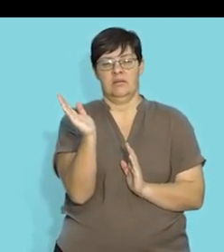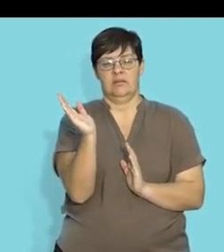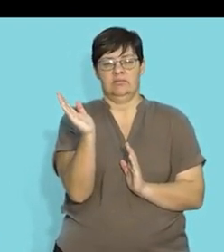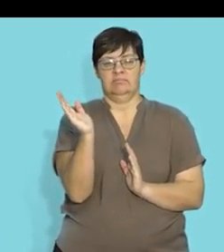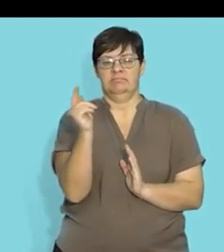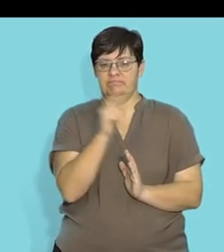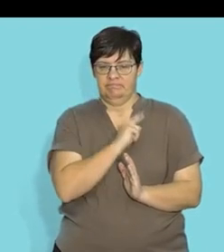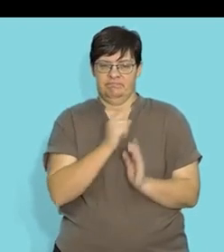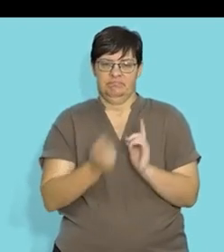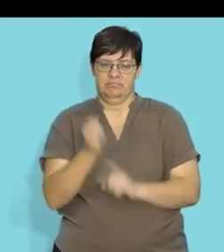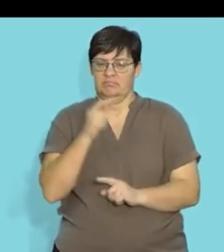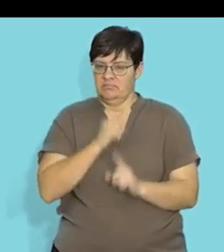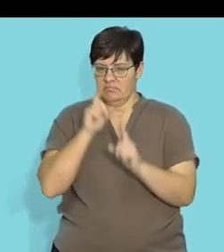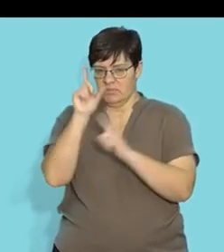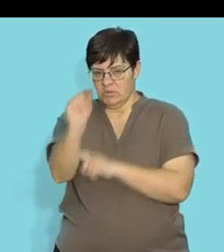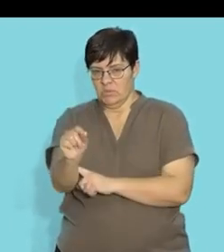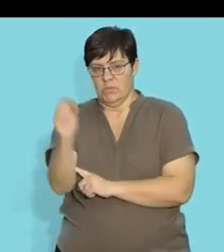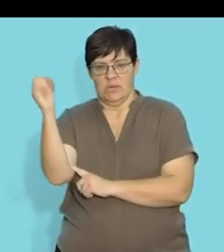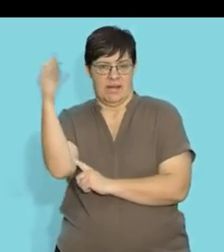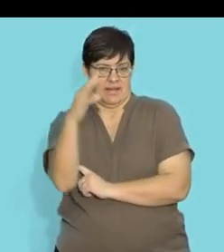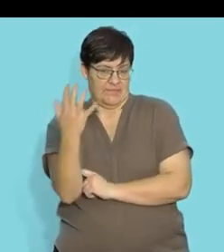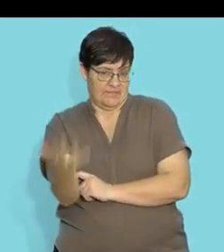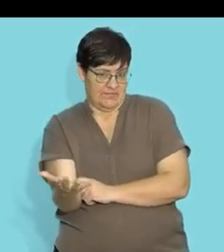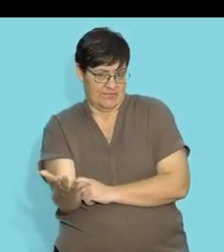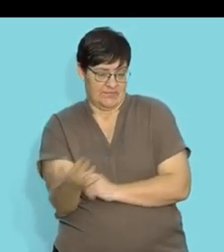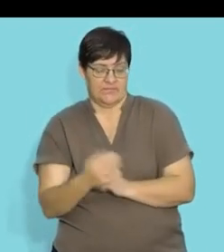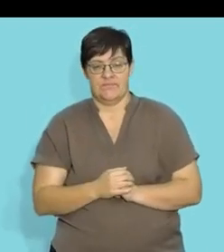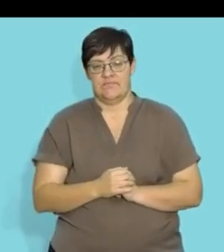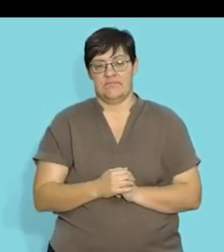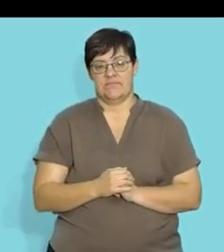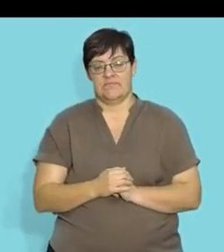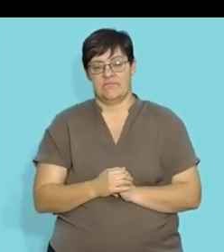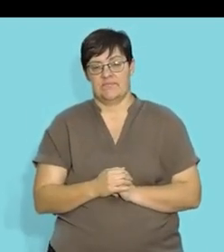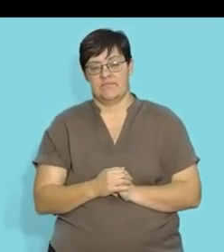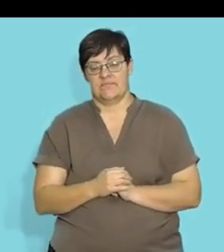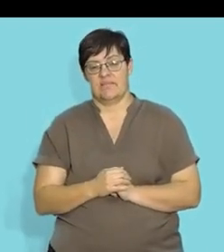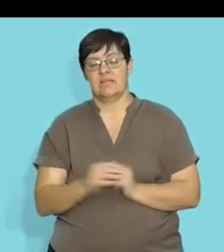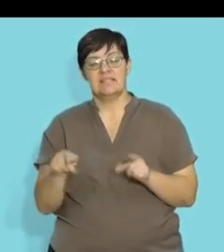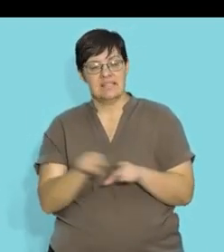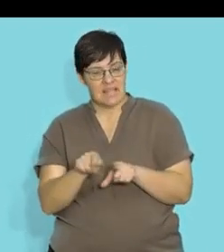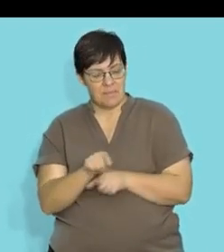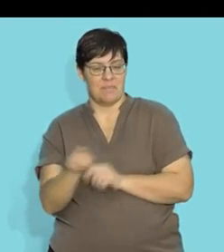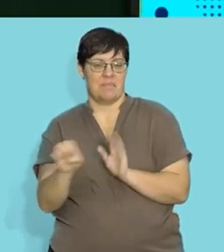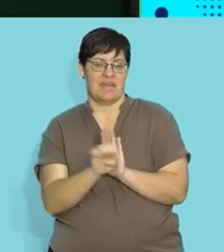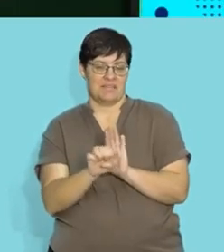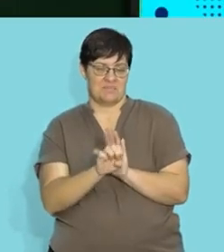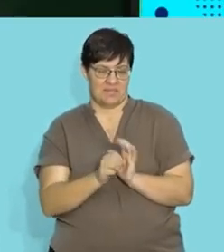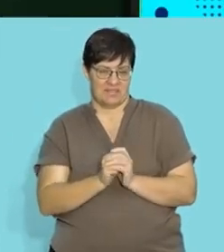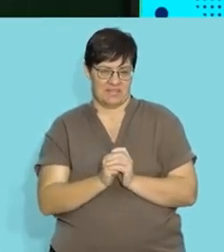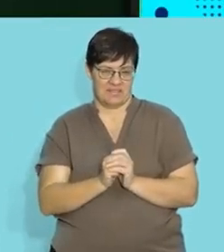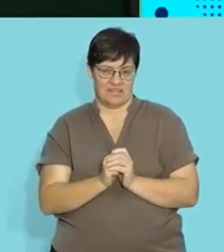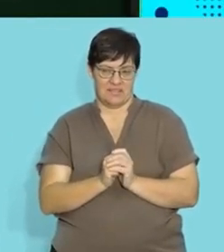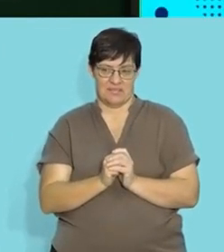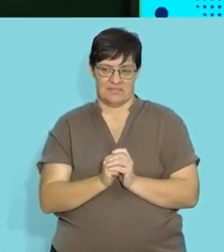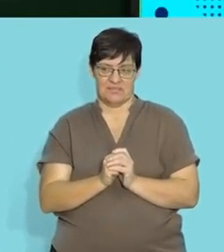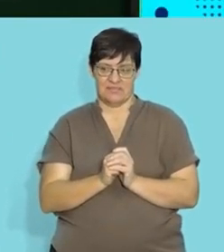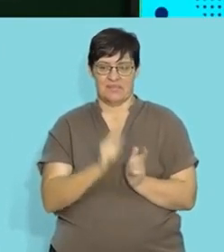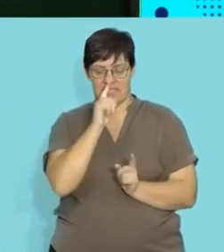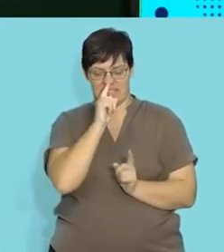tends to bend or increase in length in this direction. So we find, as I've mentioned in this example, if I hold this